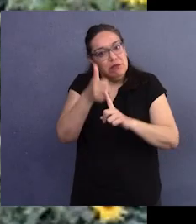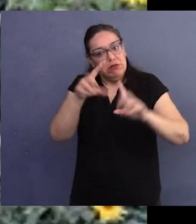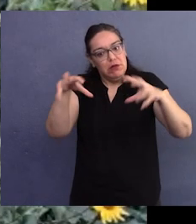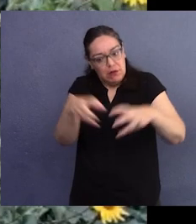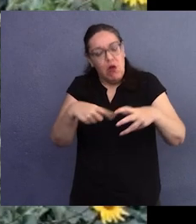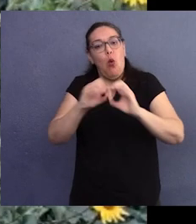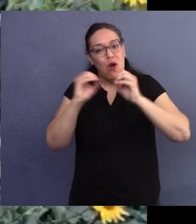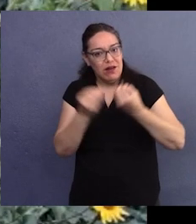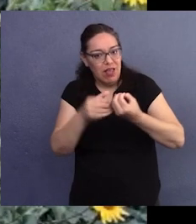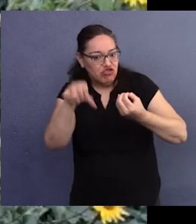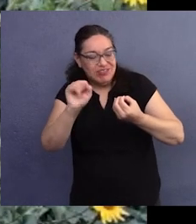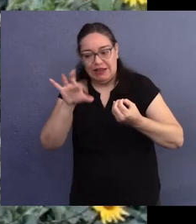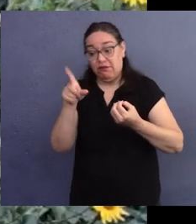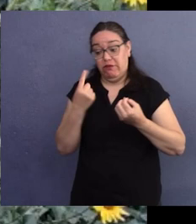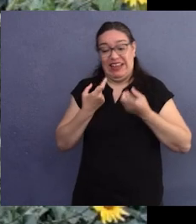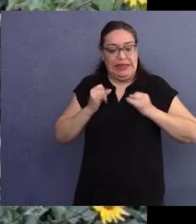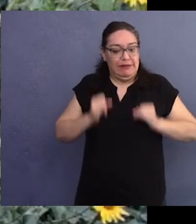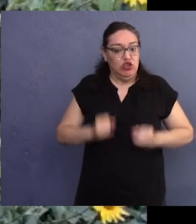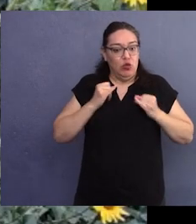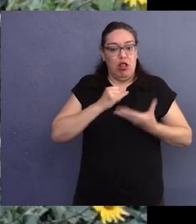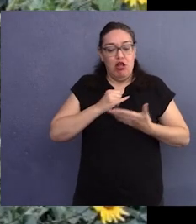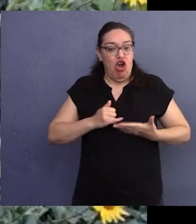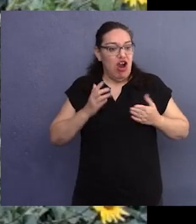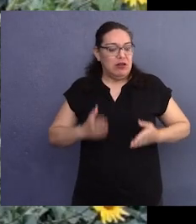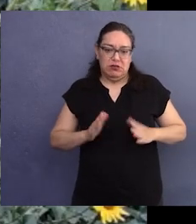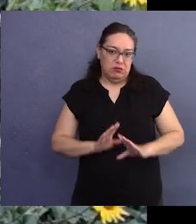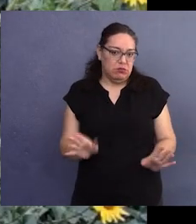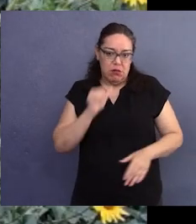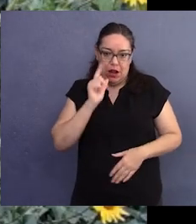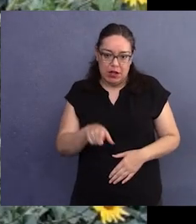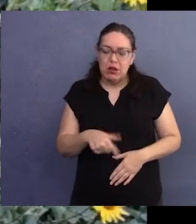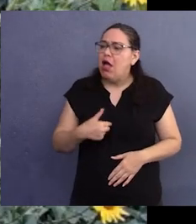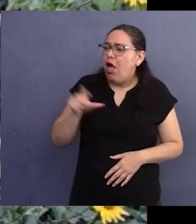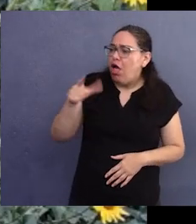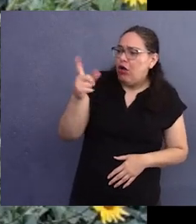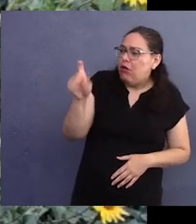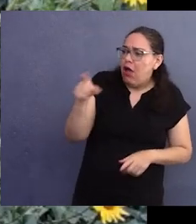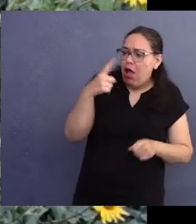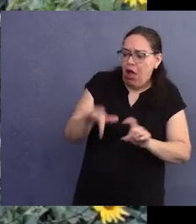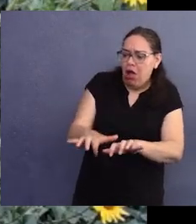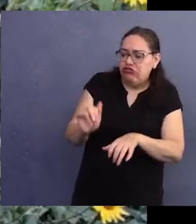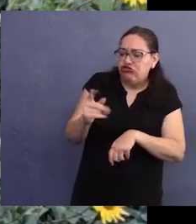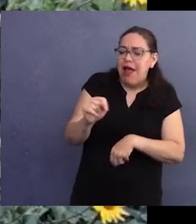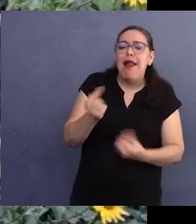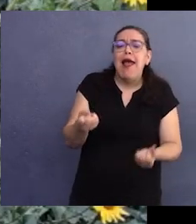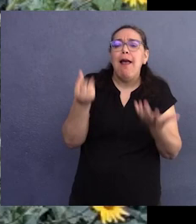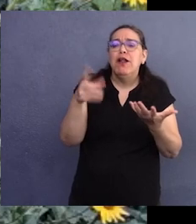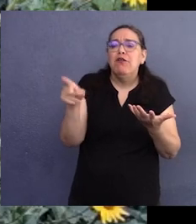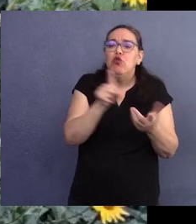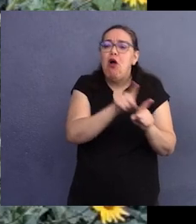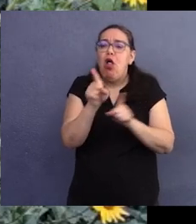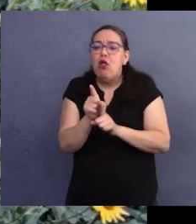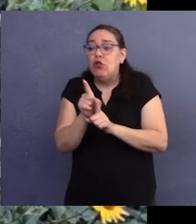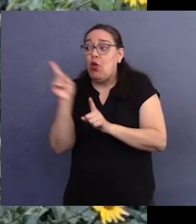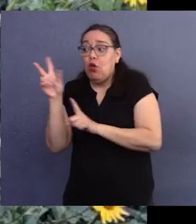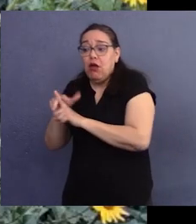And I have one other question I'd like for you to put in the chat. How many of you are pursuing other types of grant